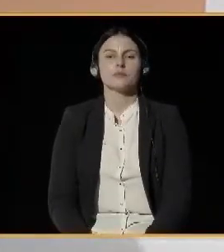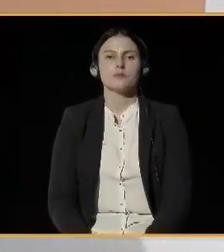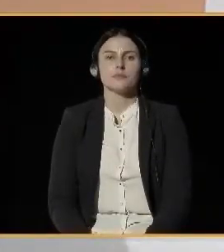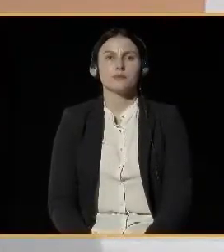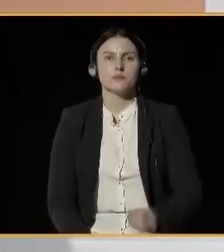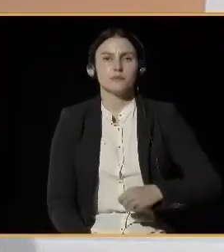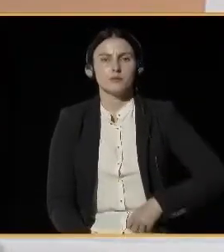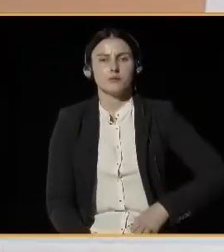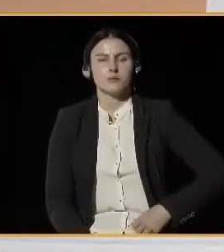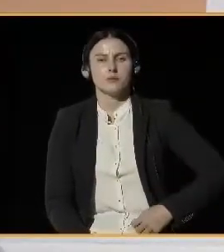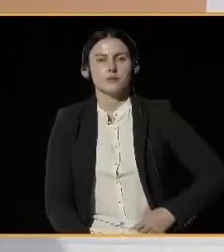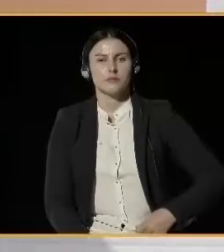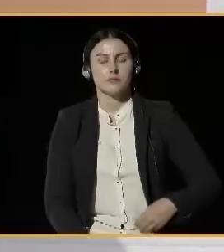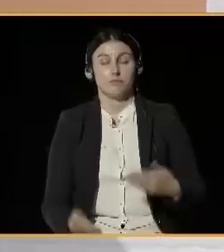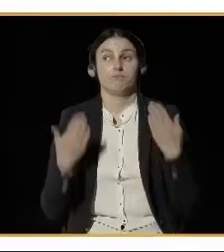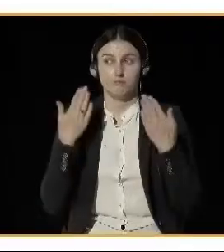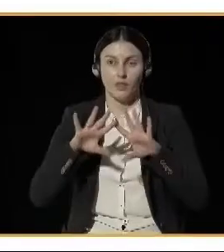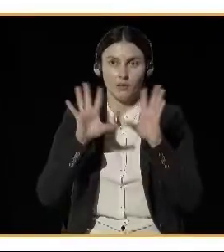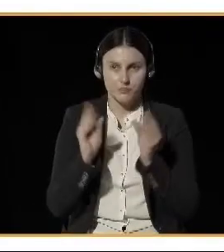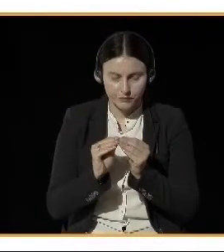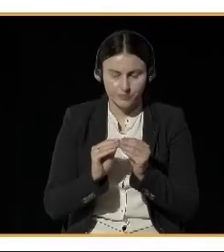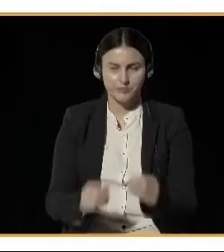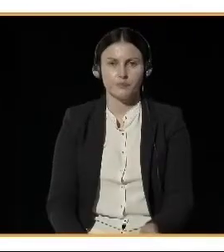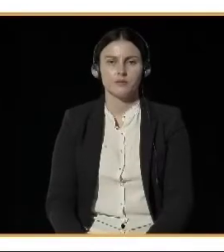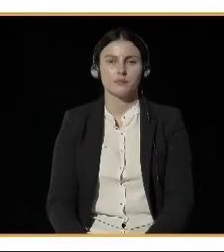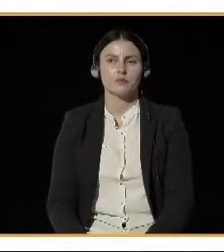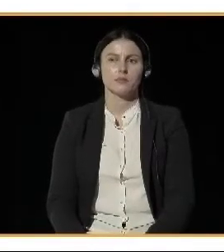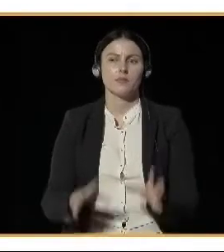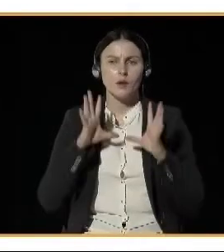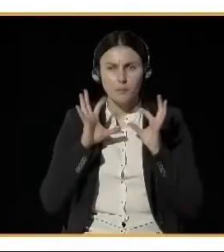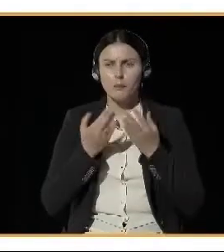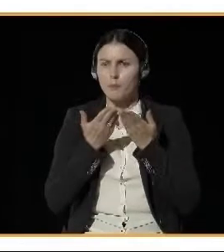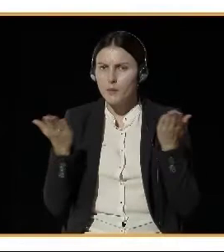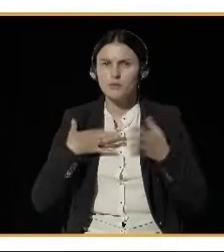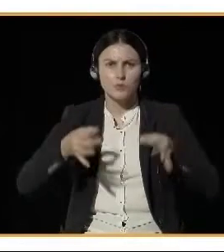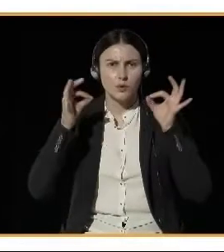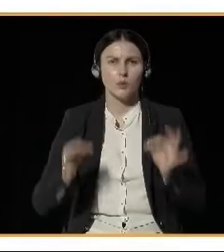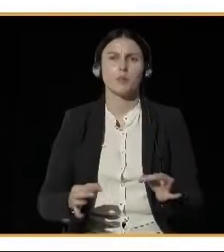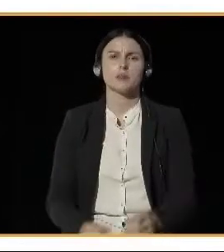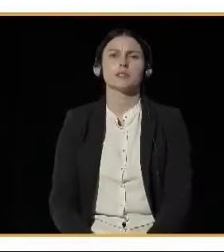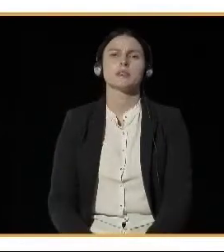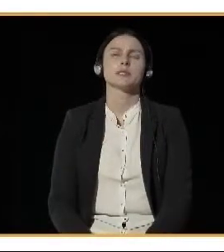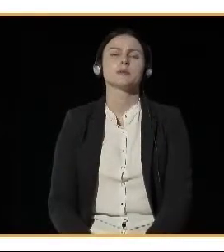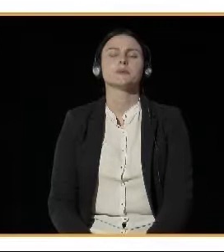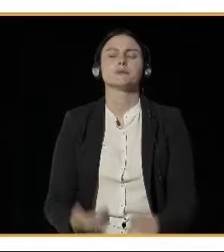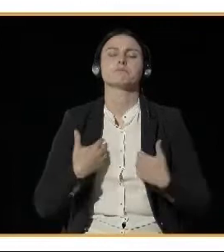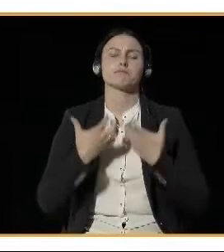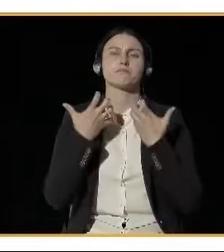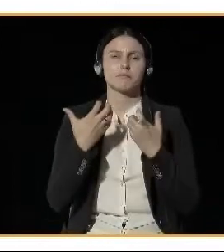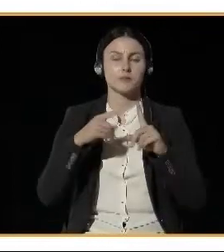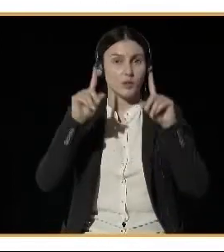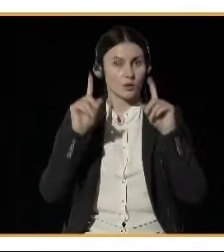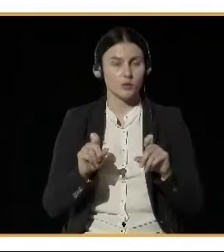So, hello everyone. Ladies and gentlemen, I would like to start with a statement that